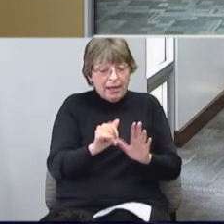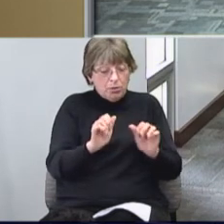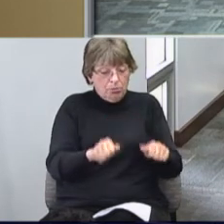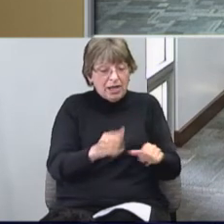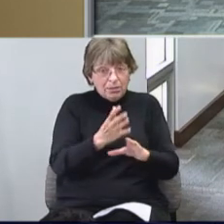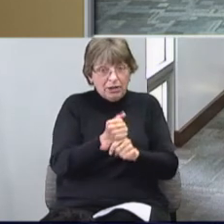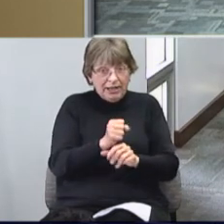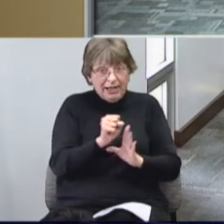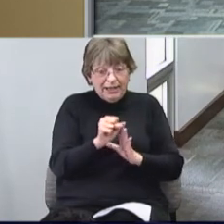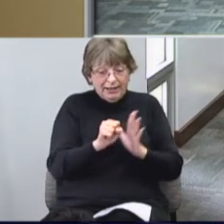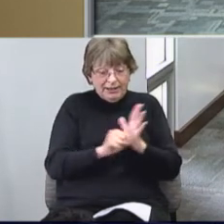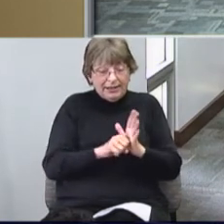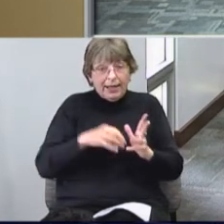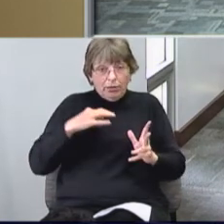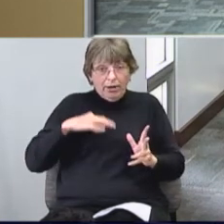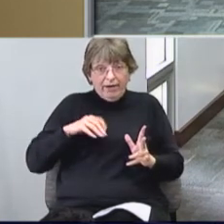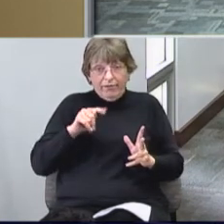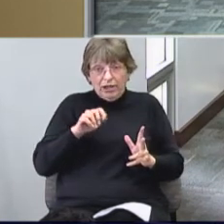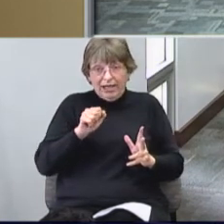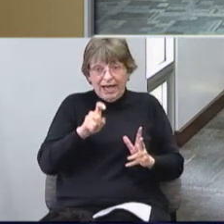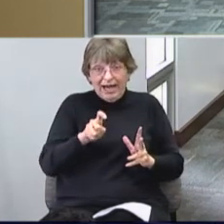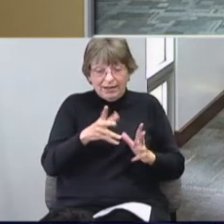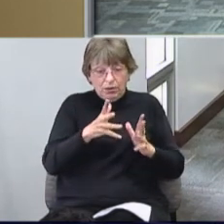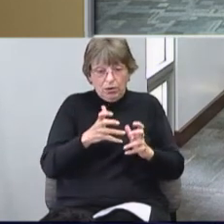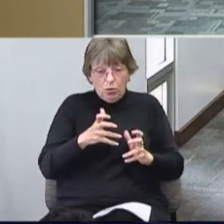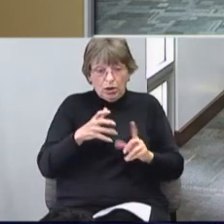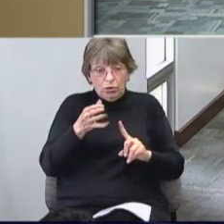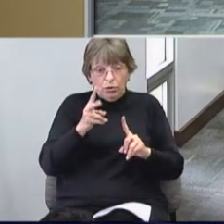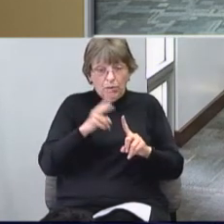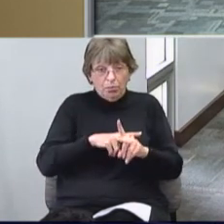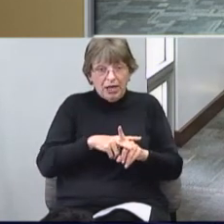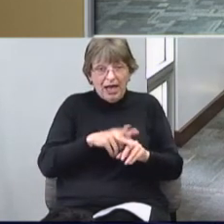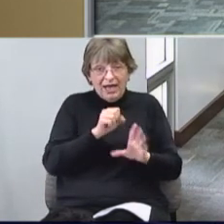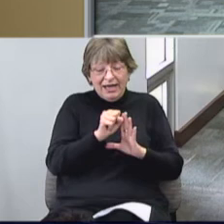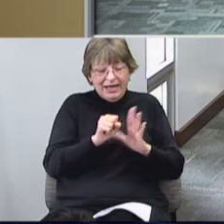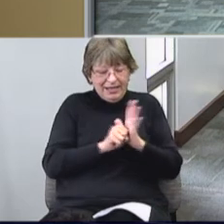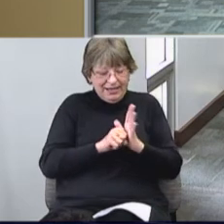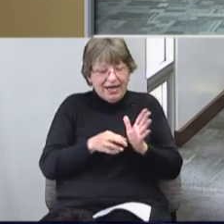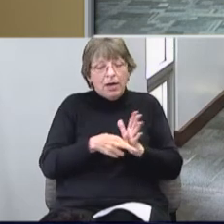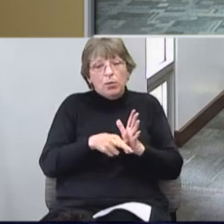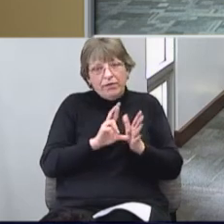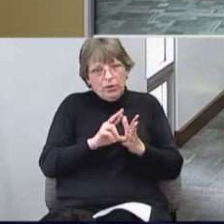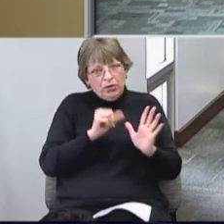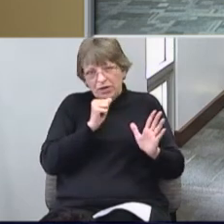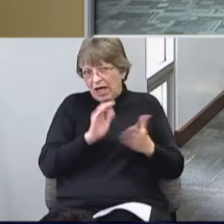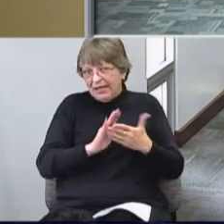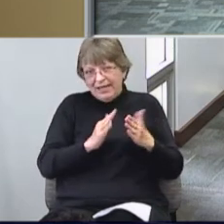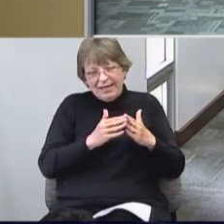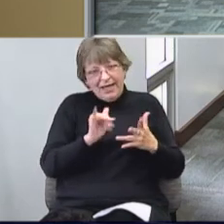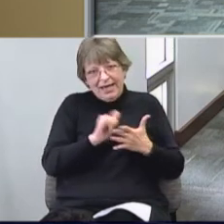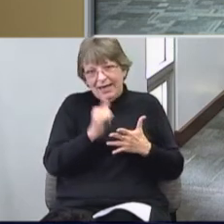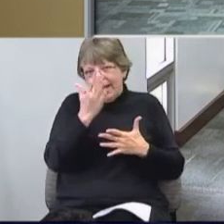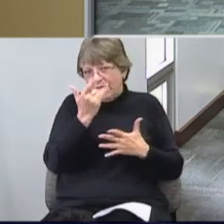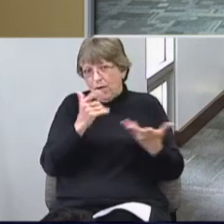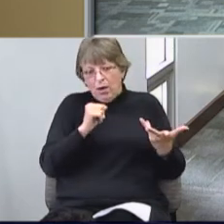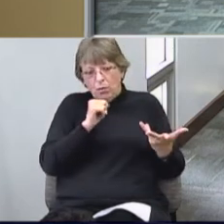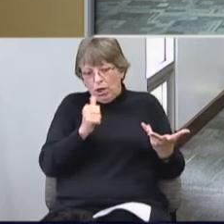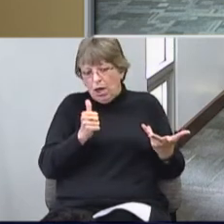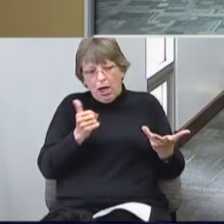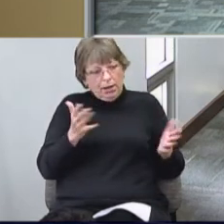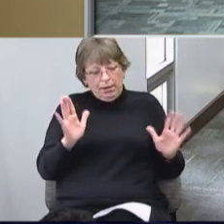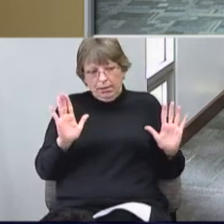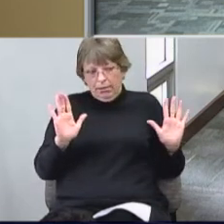state tax credits and you're going to apply for them, the state does the review. The city doesn't. So that's why we're not as versed in that